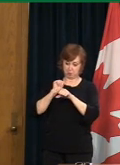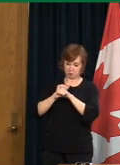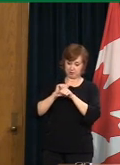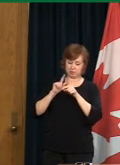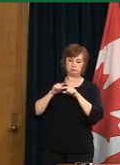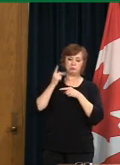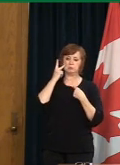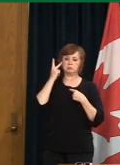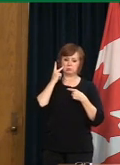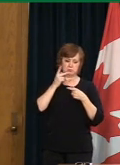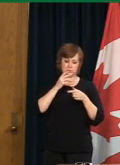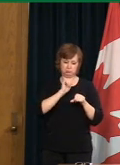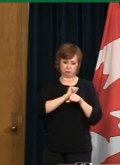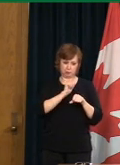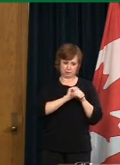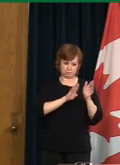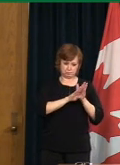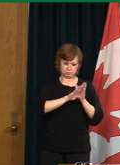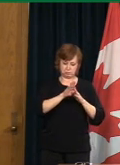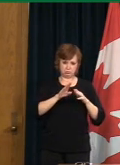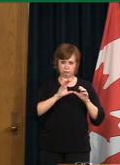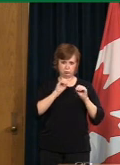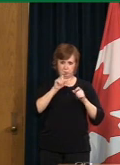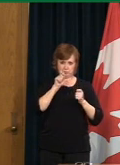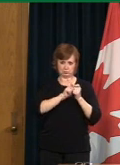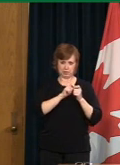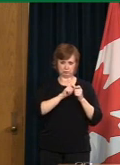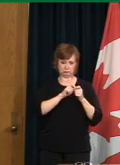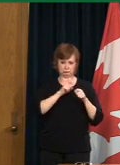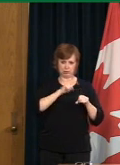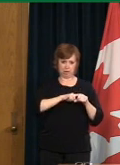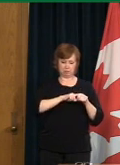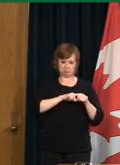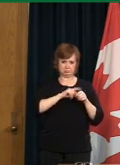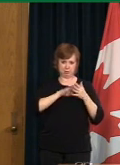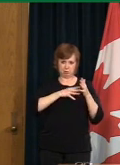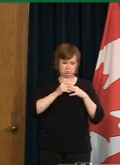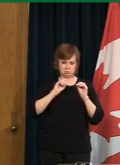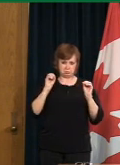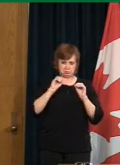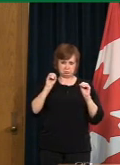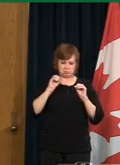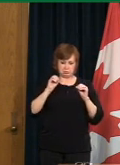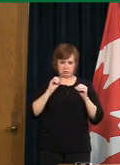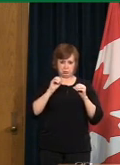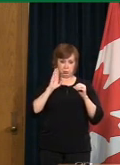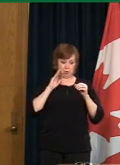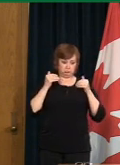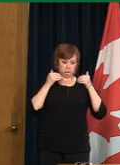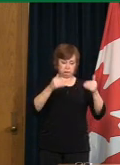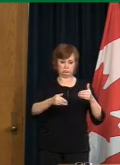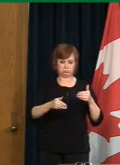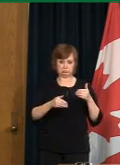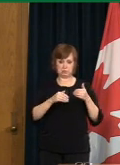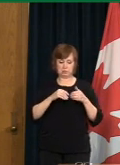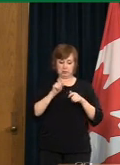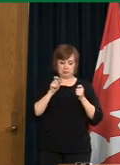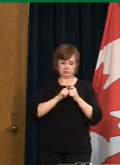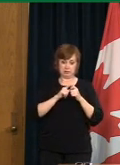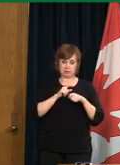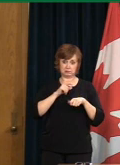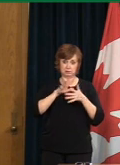by the decisions that we're making here today. I don't have a date on when we will be moving forward, or if we will be moving forward with